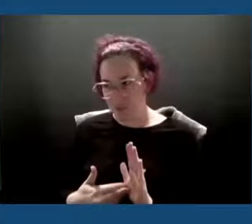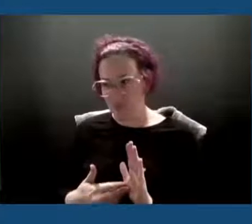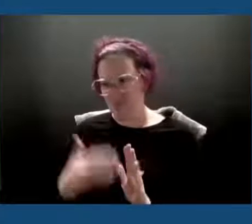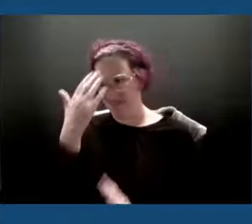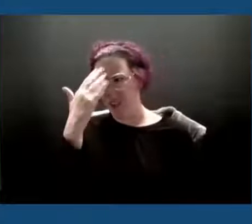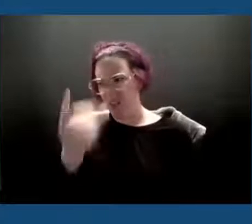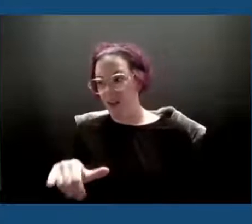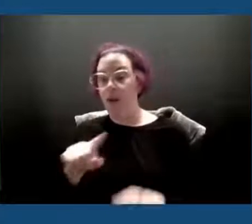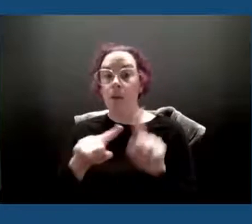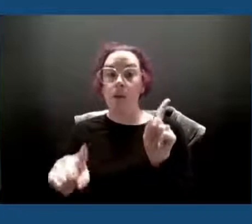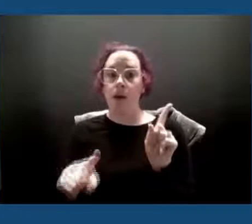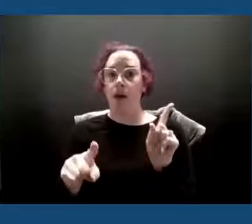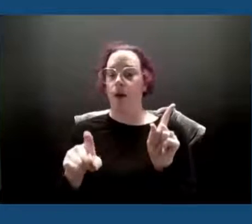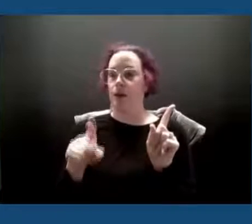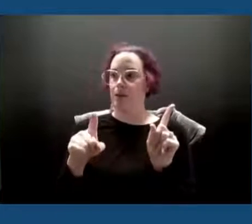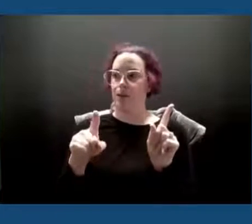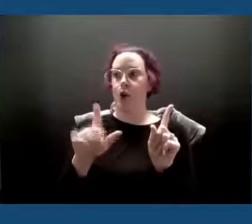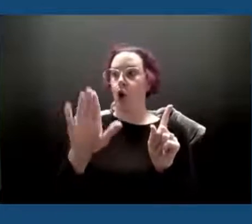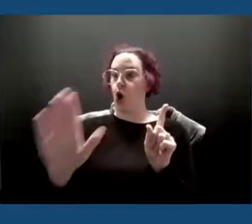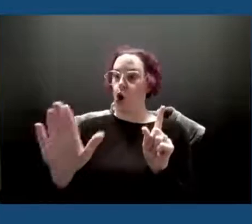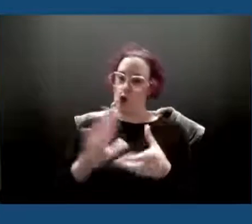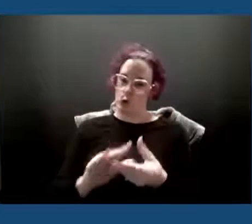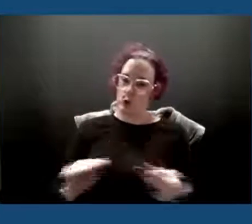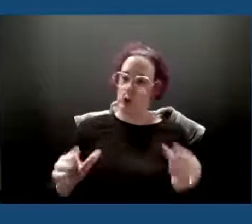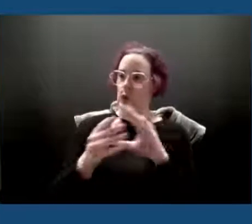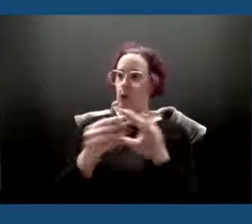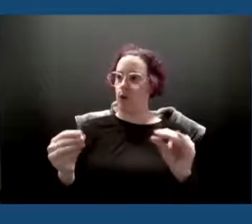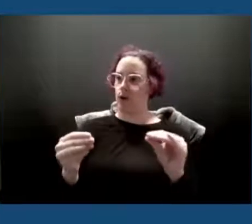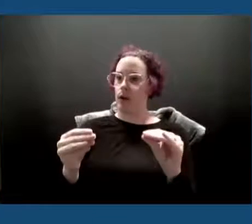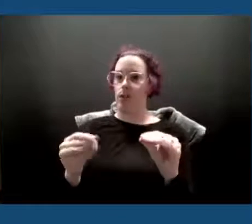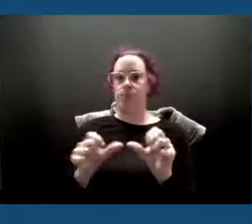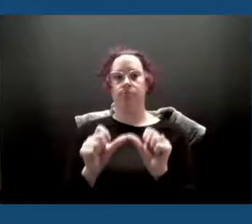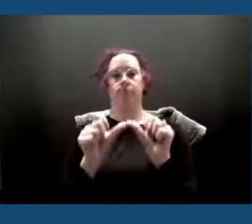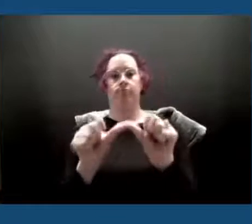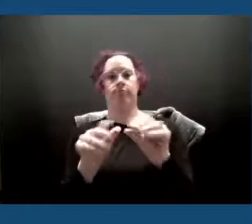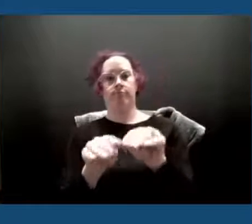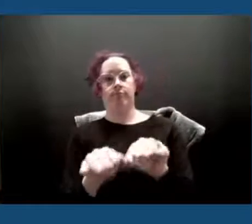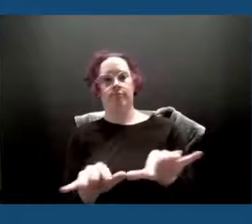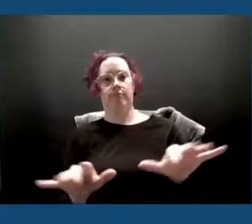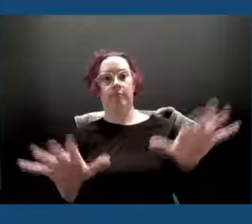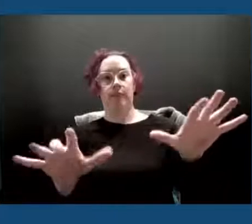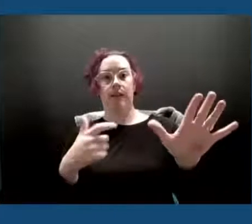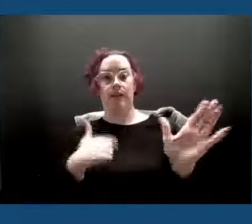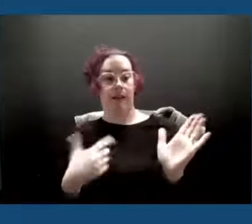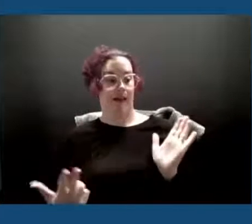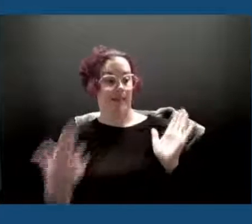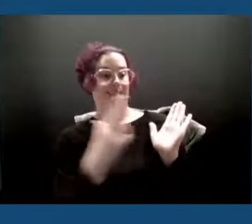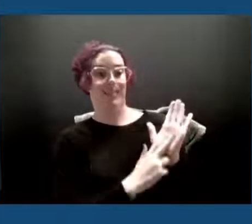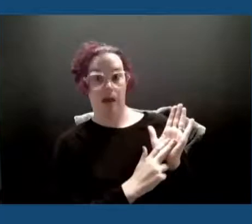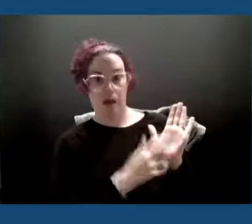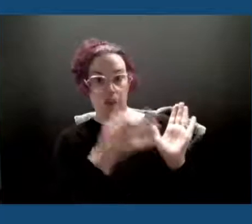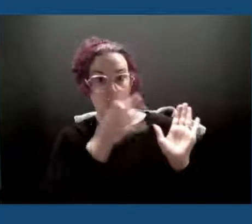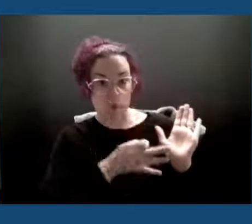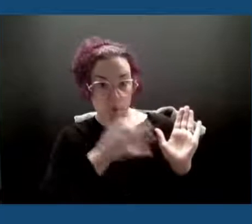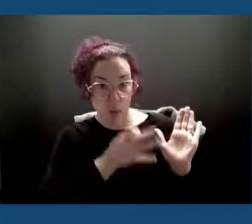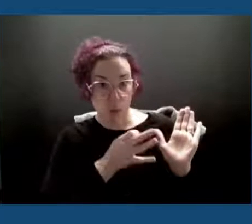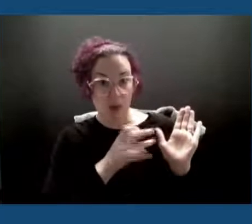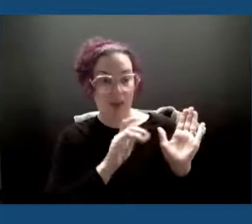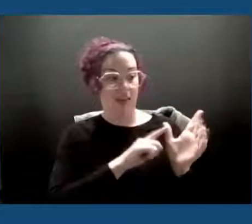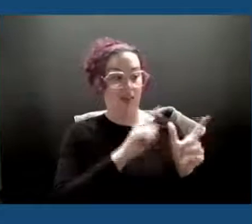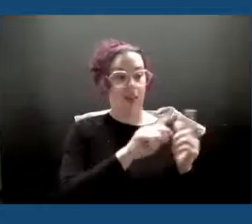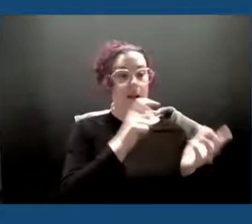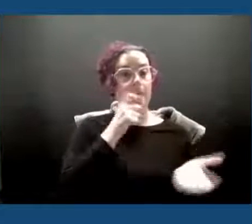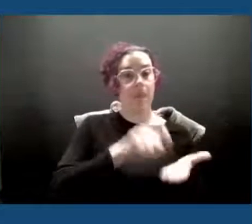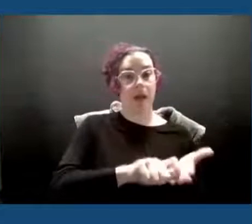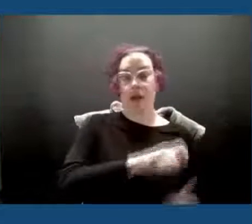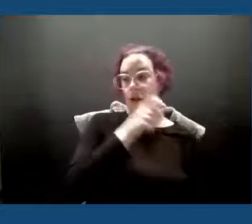but you've kept her alive. You've kept her alive. And the second I sign this and hand that pen to you, I